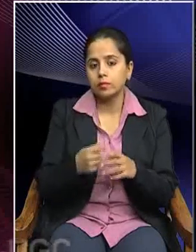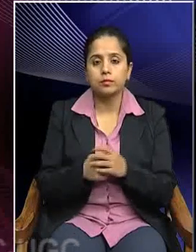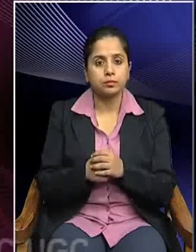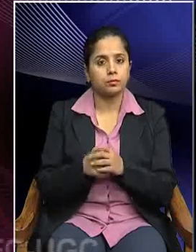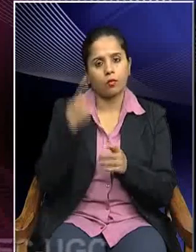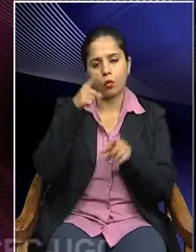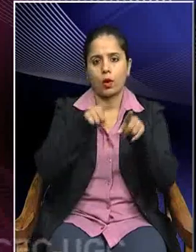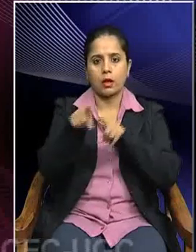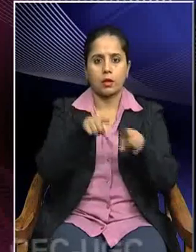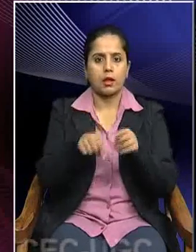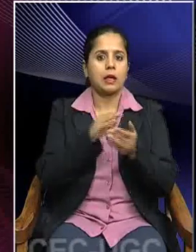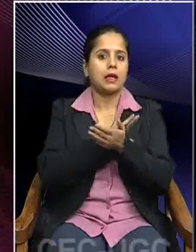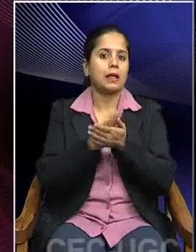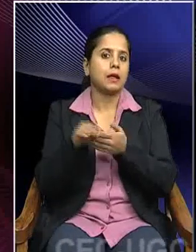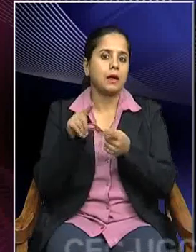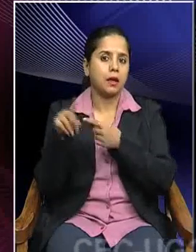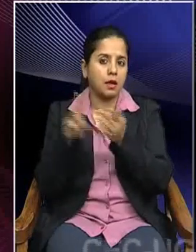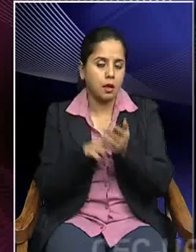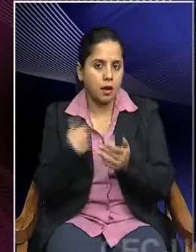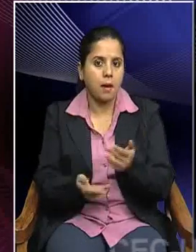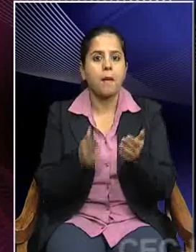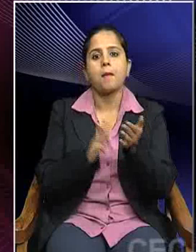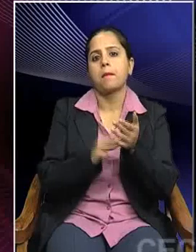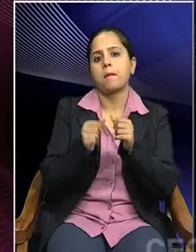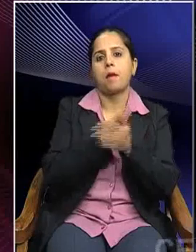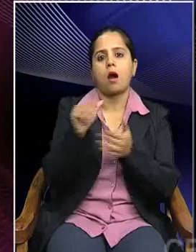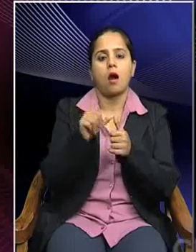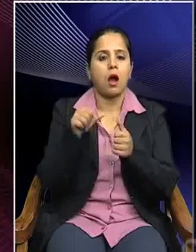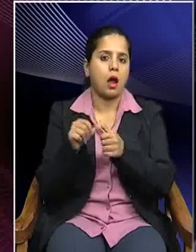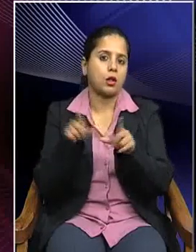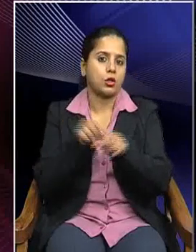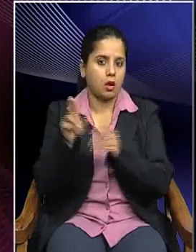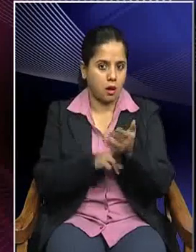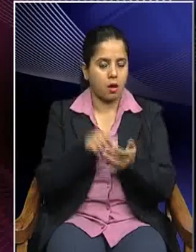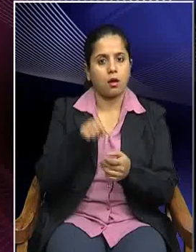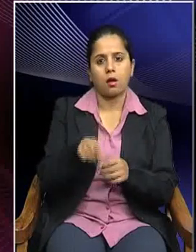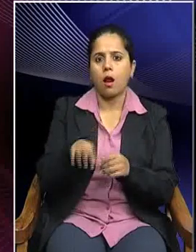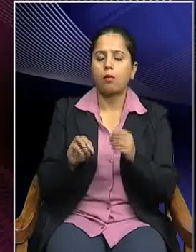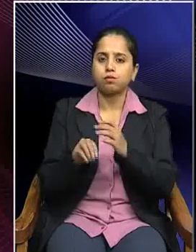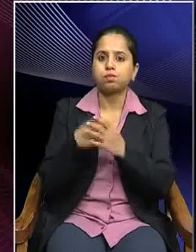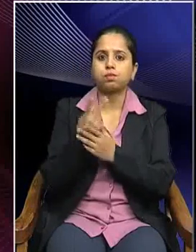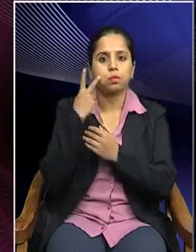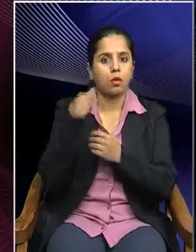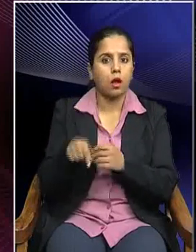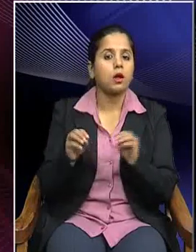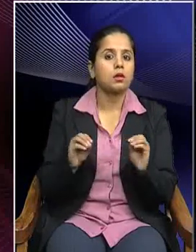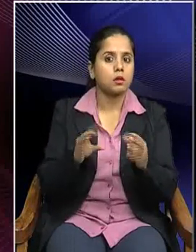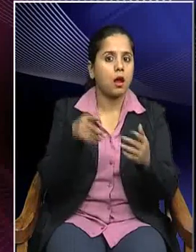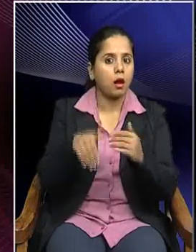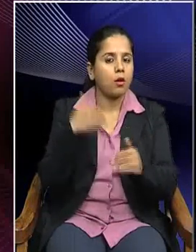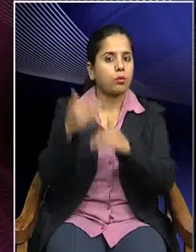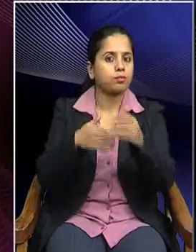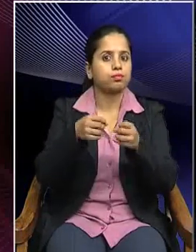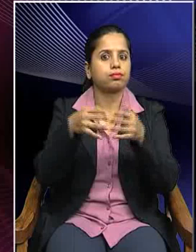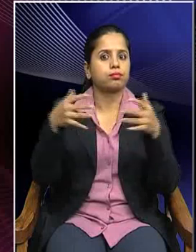for example, Hinayan and Mahayana as two distinct sects that had emerged or were starting to emerge around